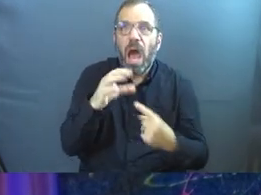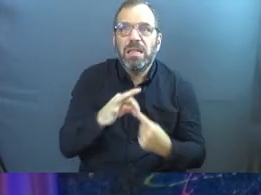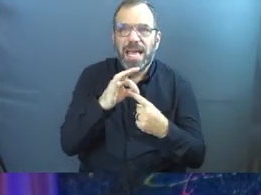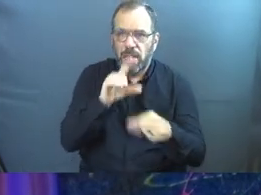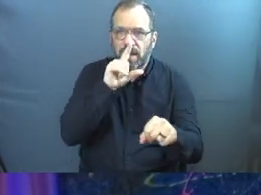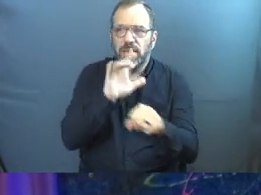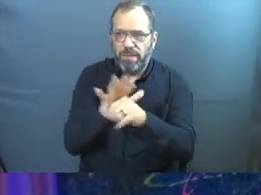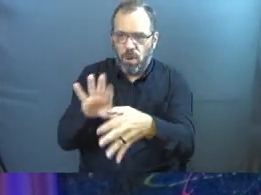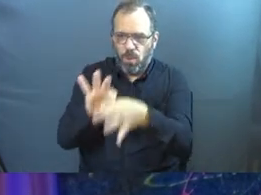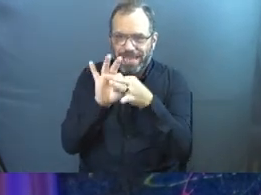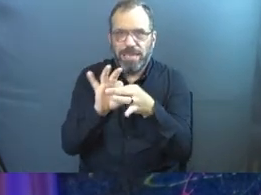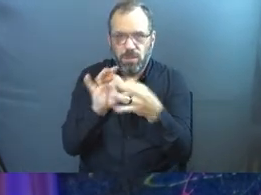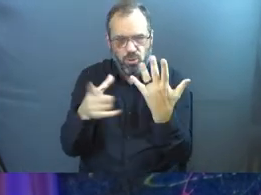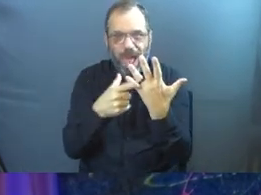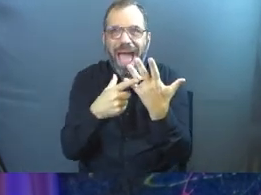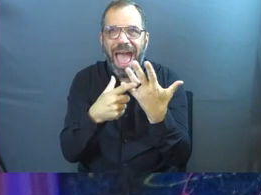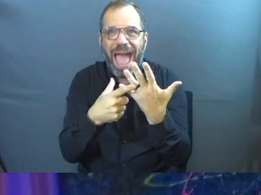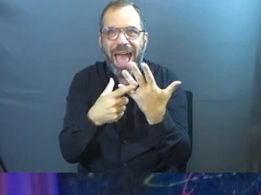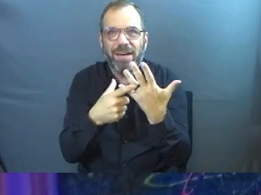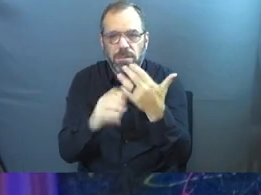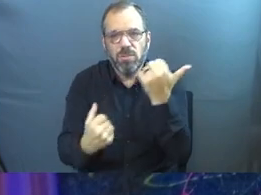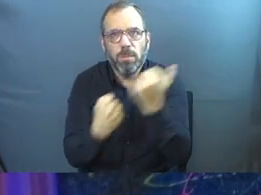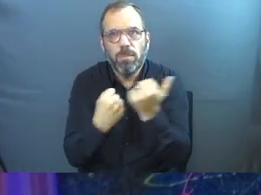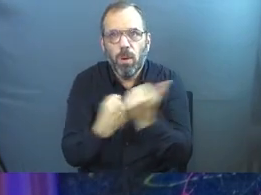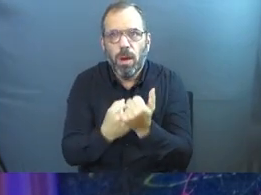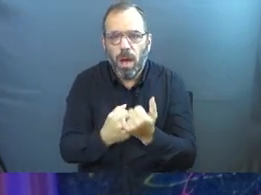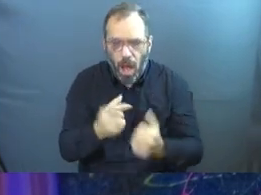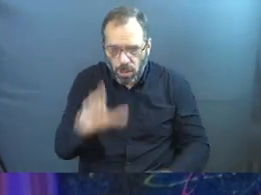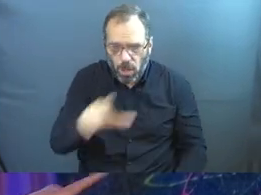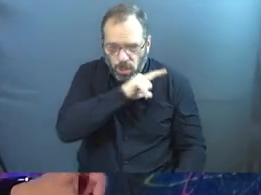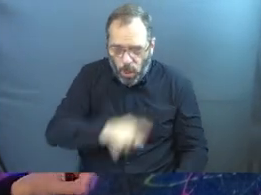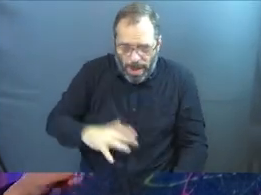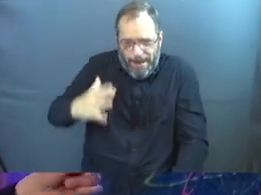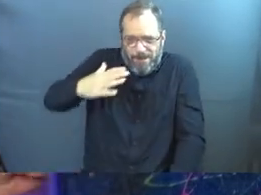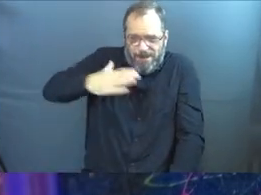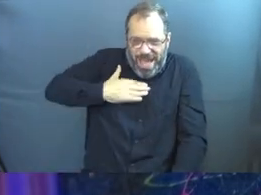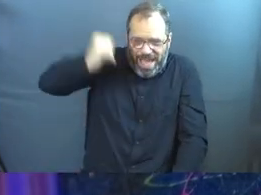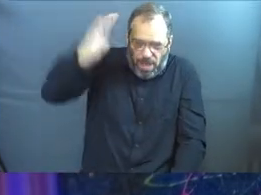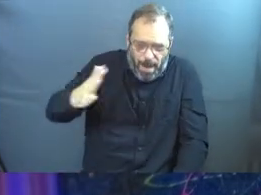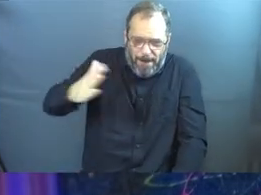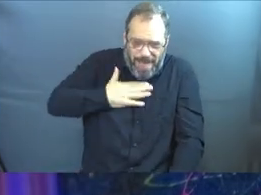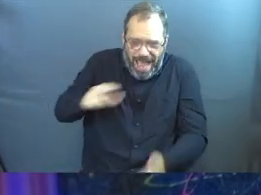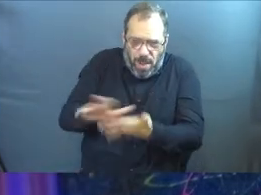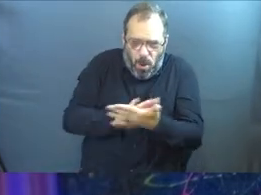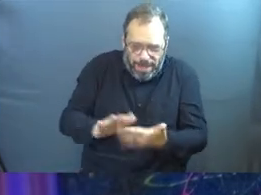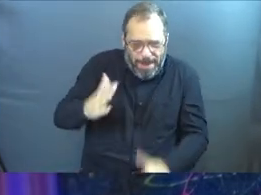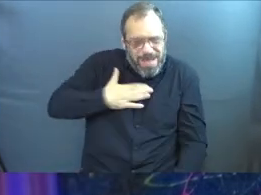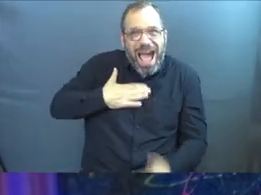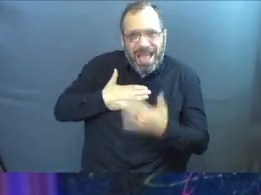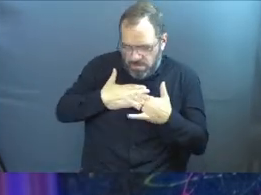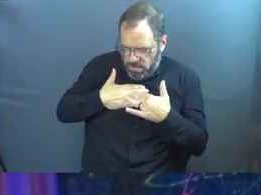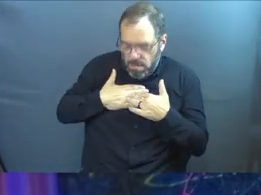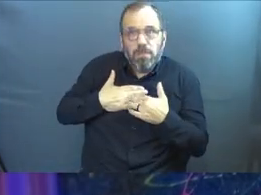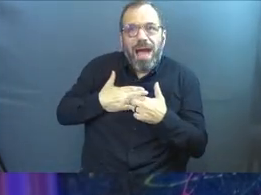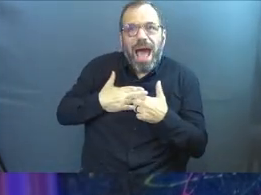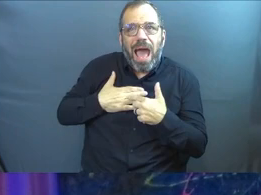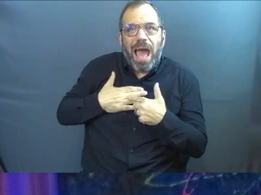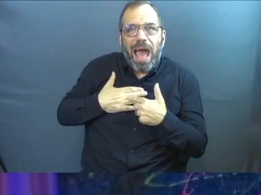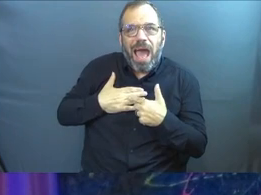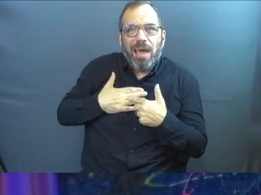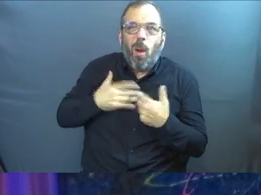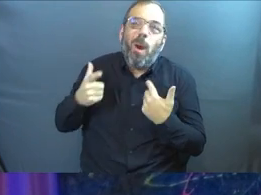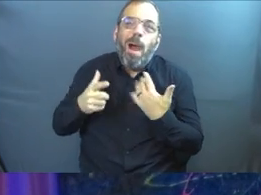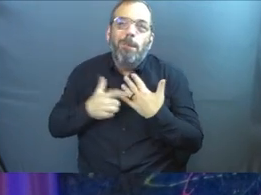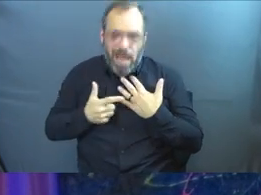unless covenant relationship is behind it. He says, oh Lord, my God, my Holy One. So he